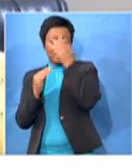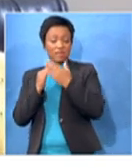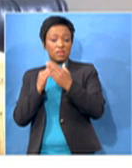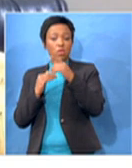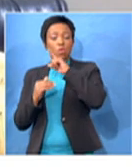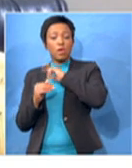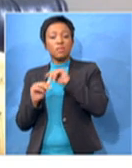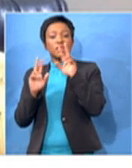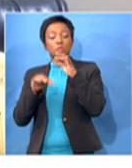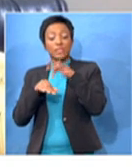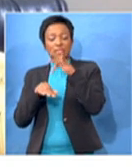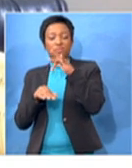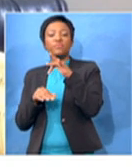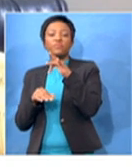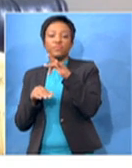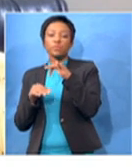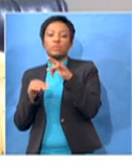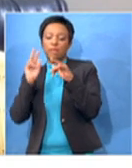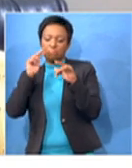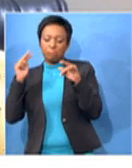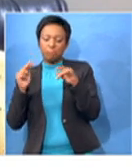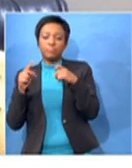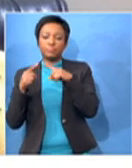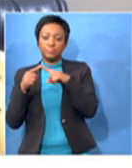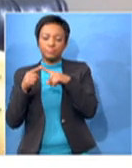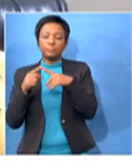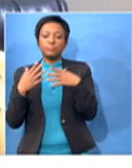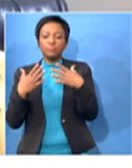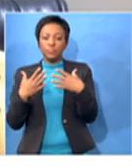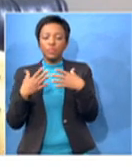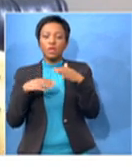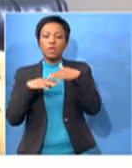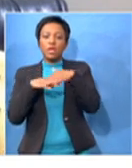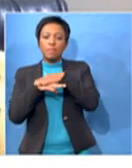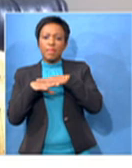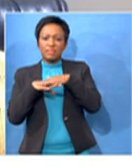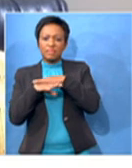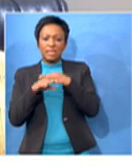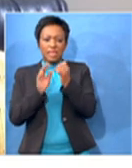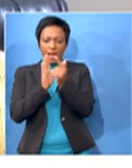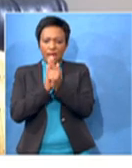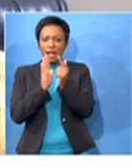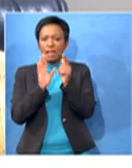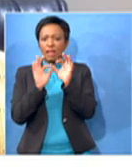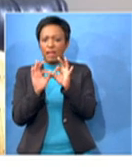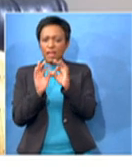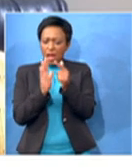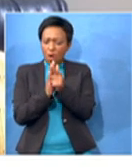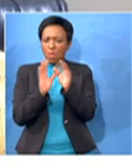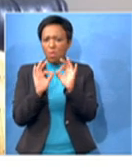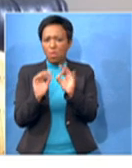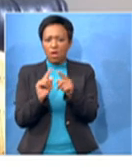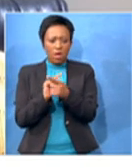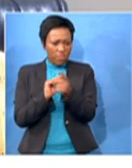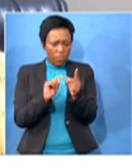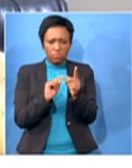matter, because on the one hand, first and foremost, is the issue of the basic tenet of legality, or the basic tenet of the law, that everyone